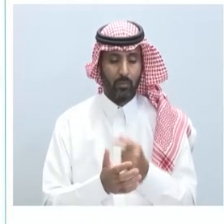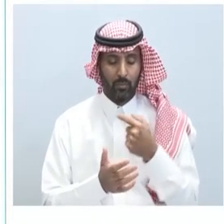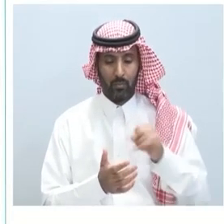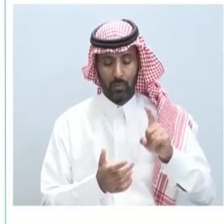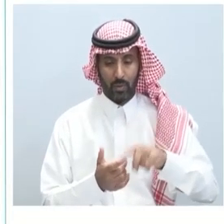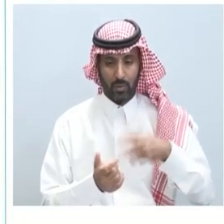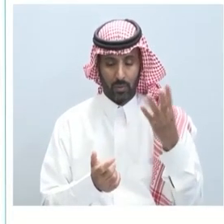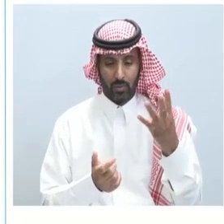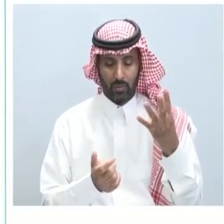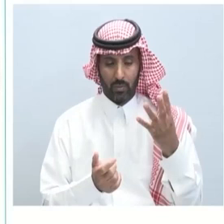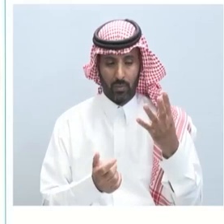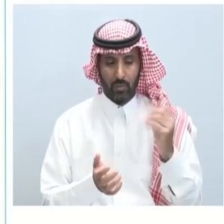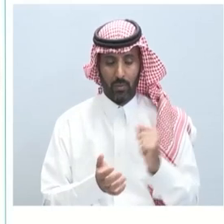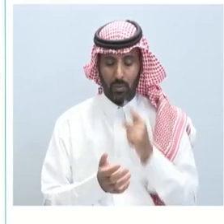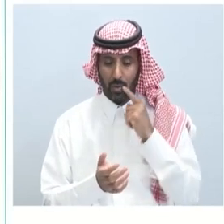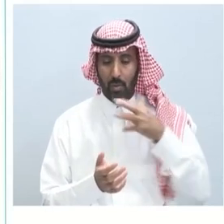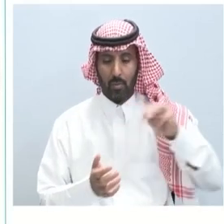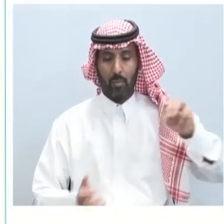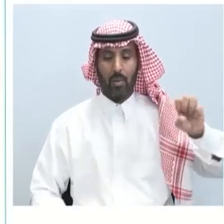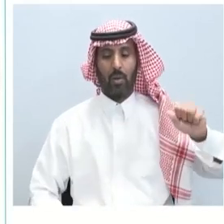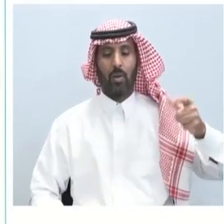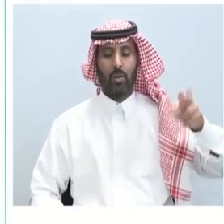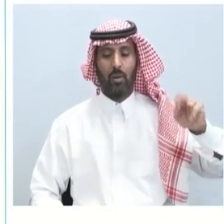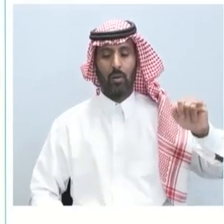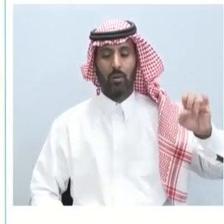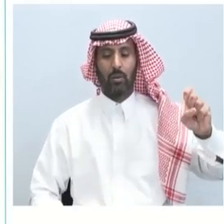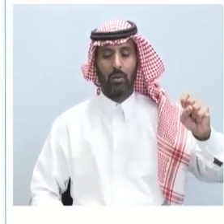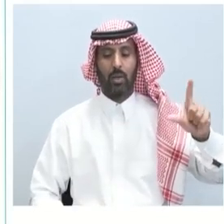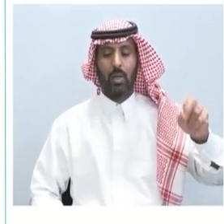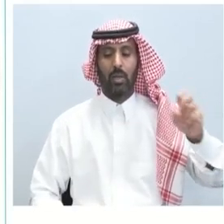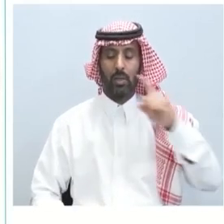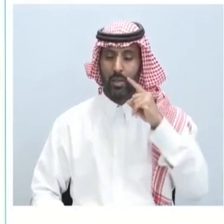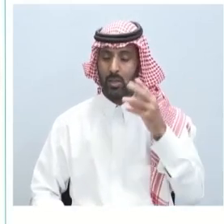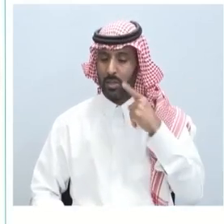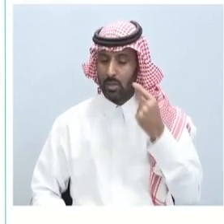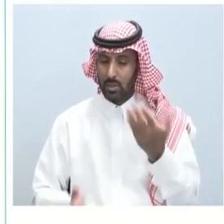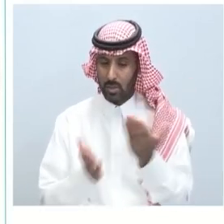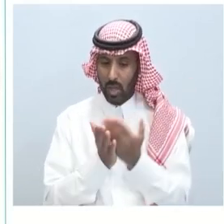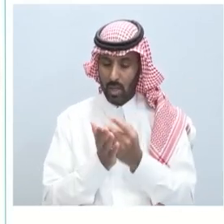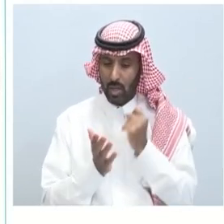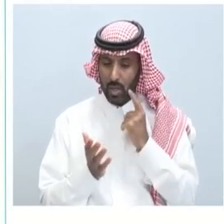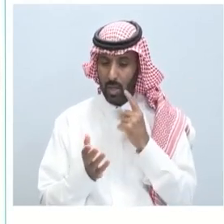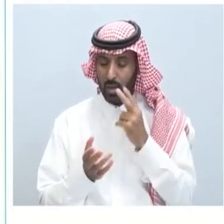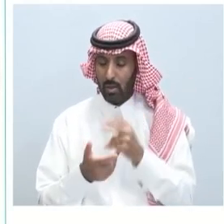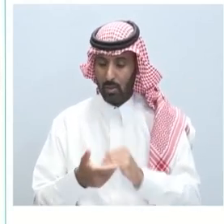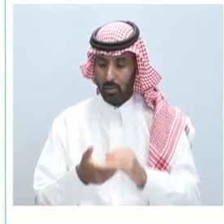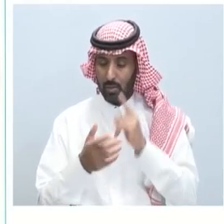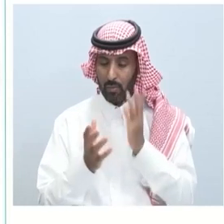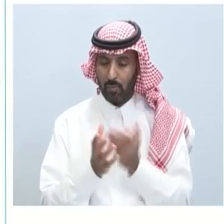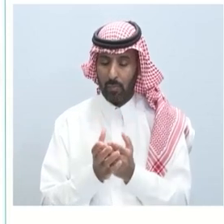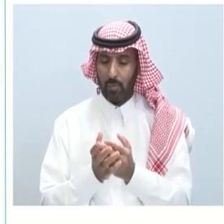Dilemma number 4. Mariana has struggled in science class for years. This year, to help motivate